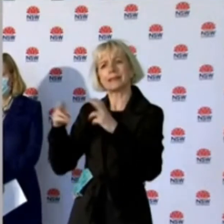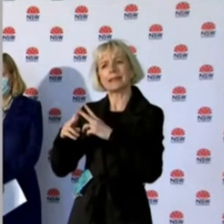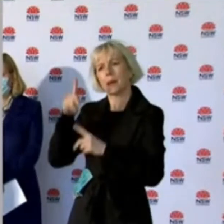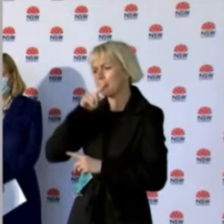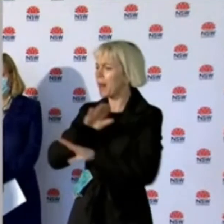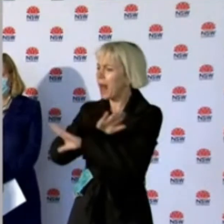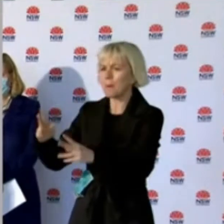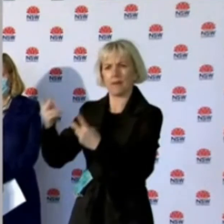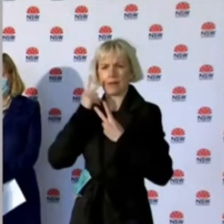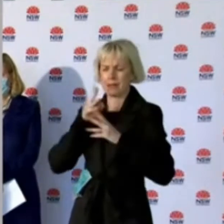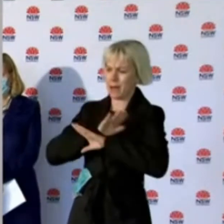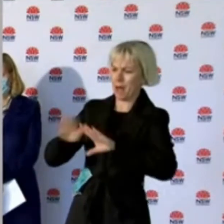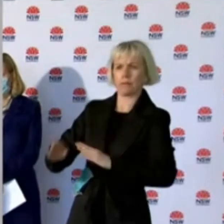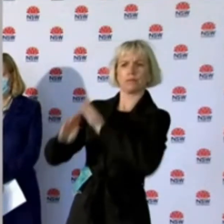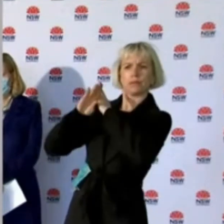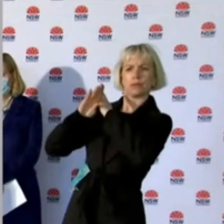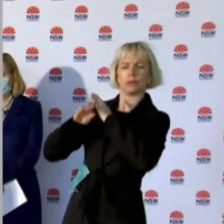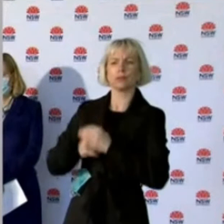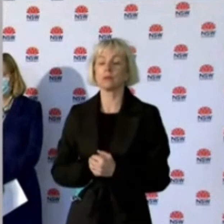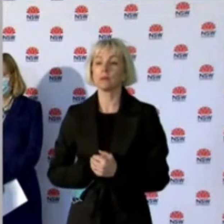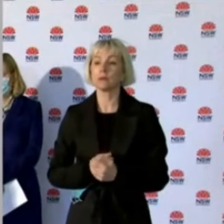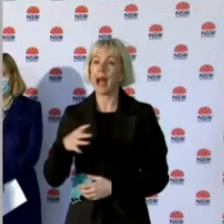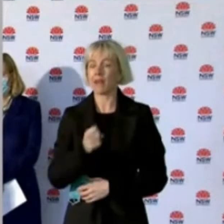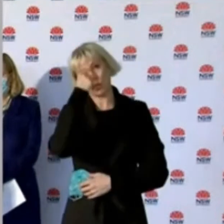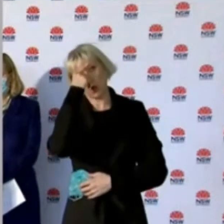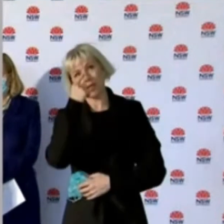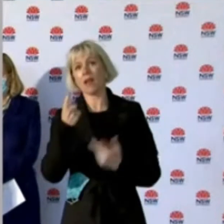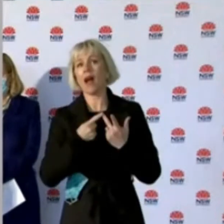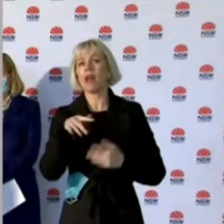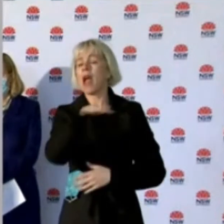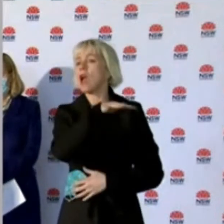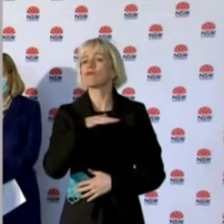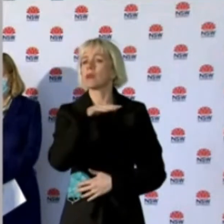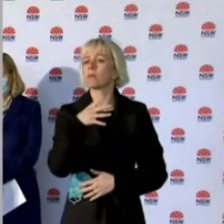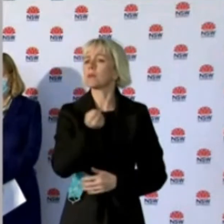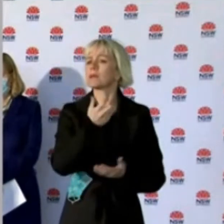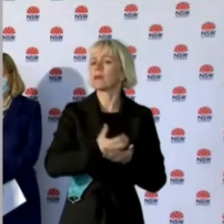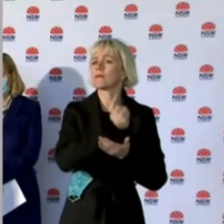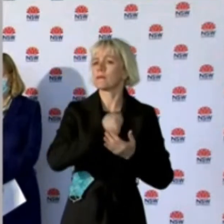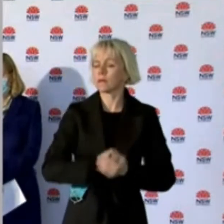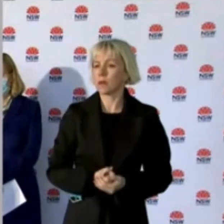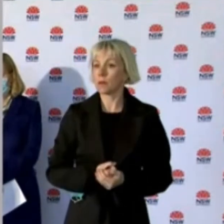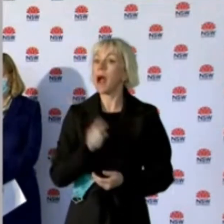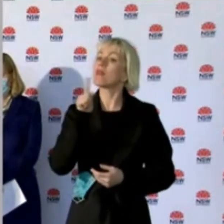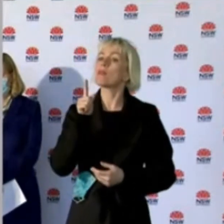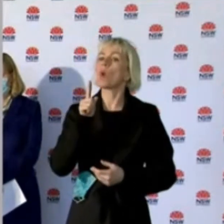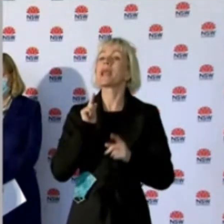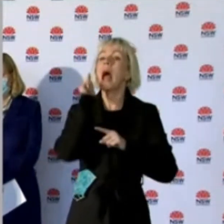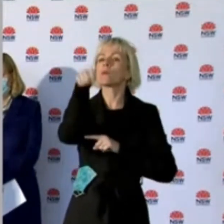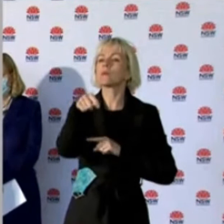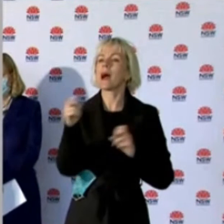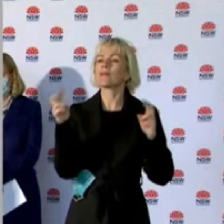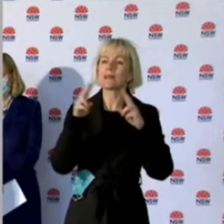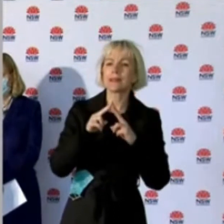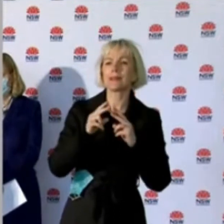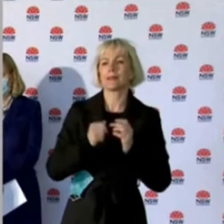sure we protect regional rural New South Wales. At this stage, we have a level of freedom in the regions that we don't have in Sydney, and we would like to keep that, but